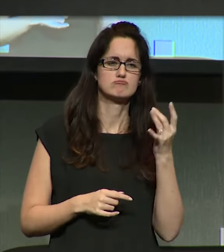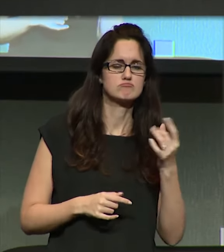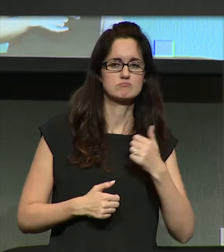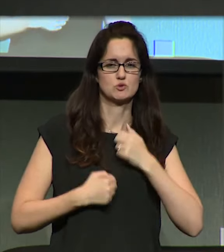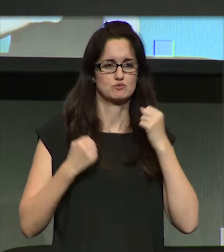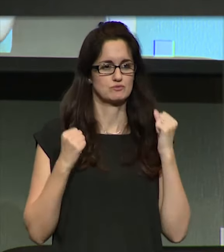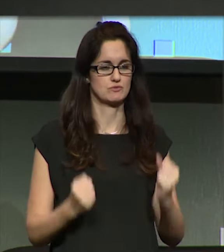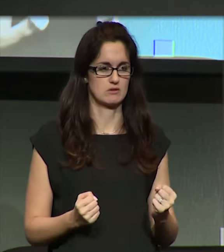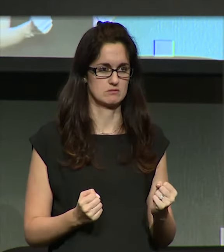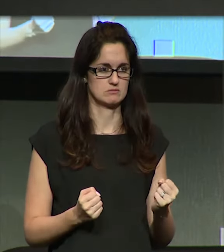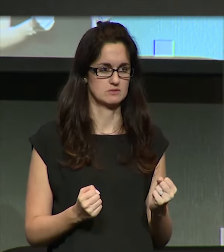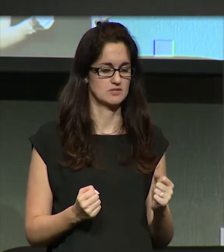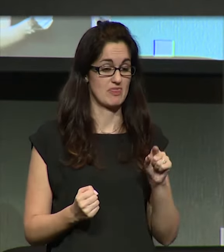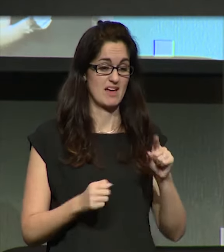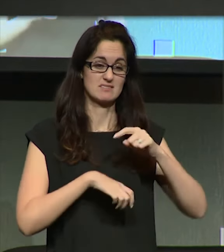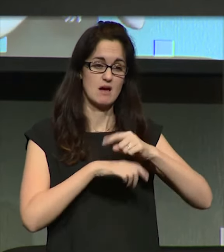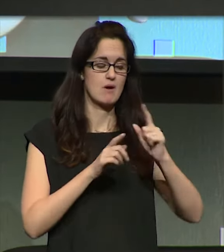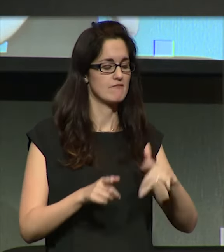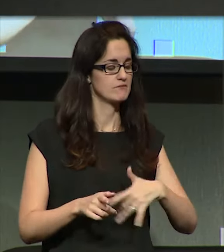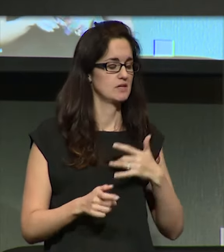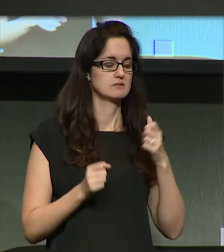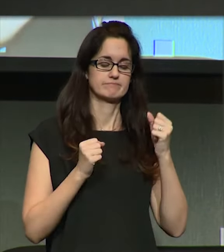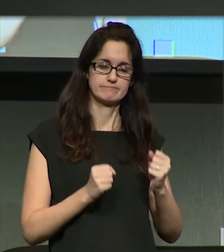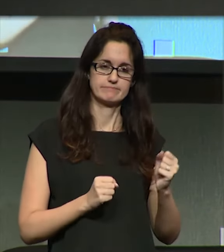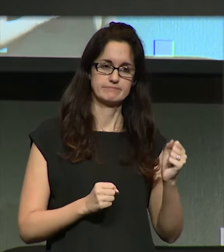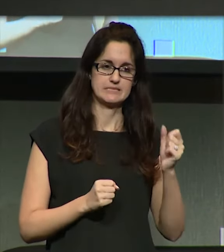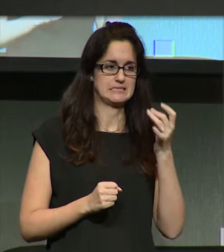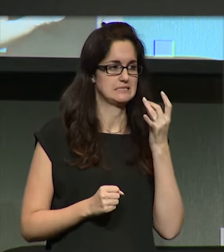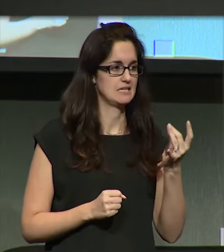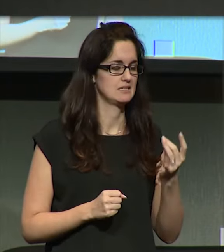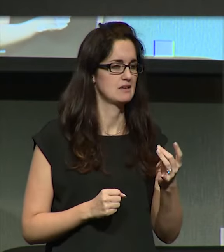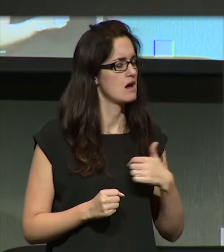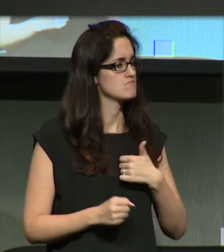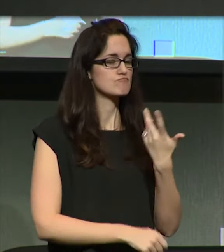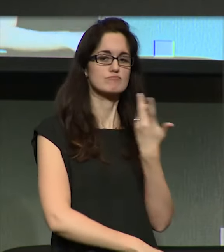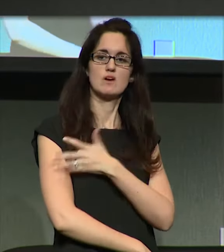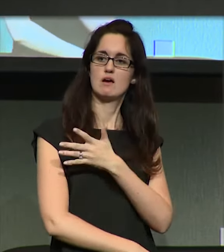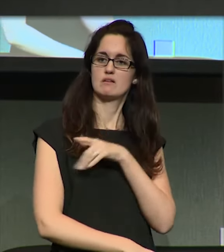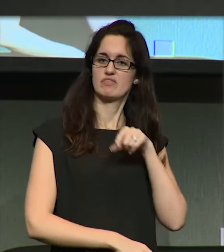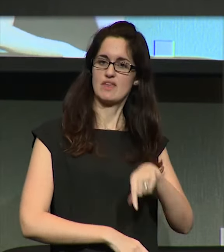in that moment, I feel very Italian, and I'm tremendously proud of that.